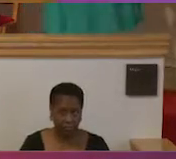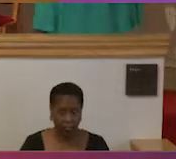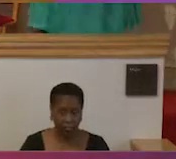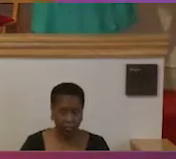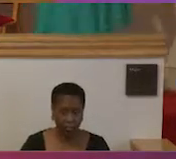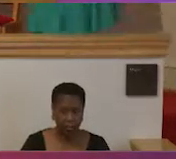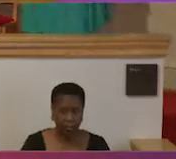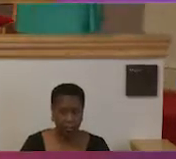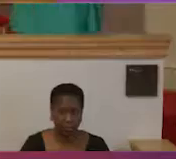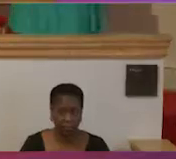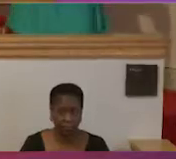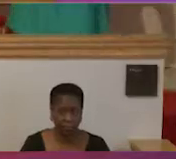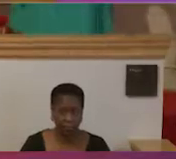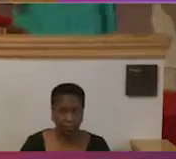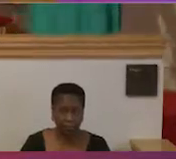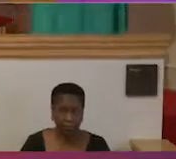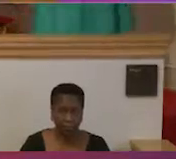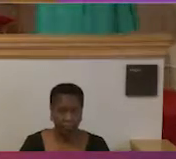Here, come on, put your hand in. Come on, man.